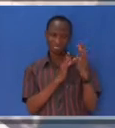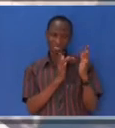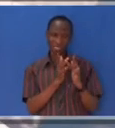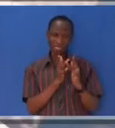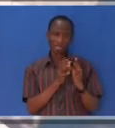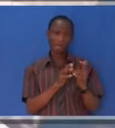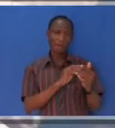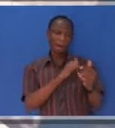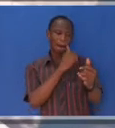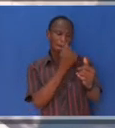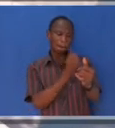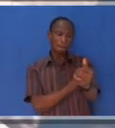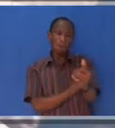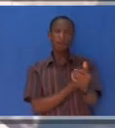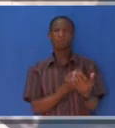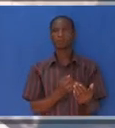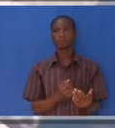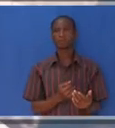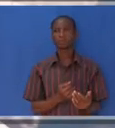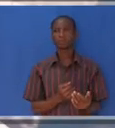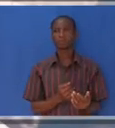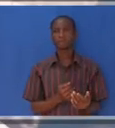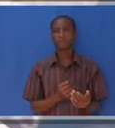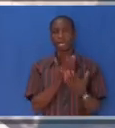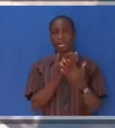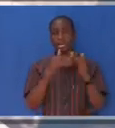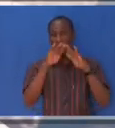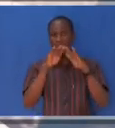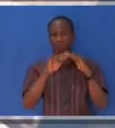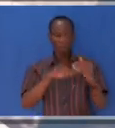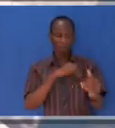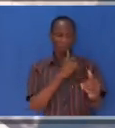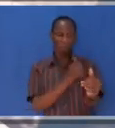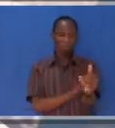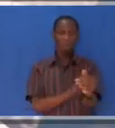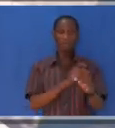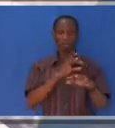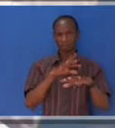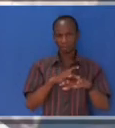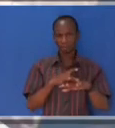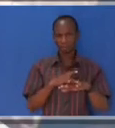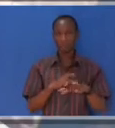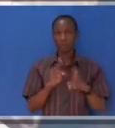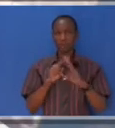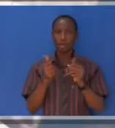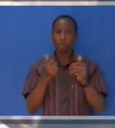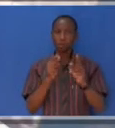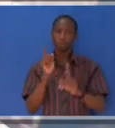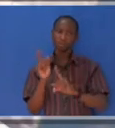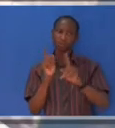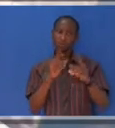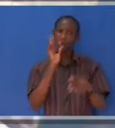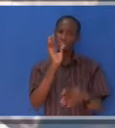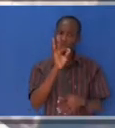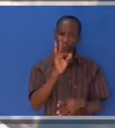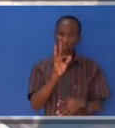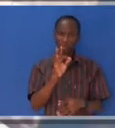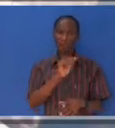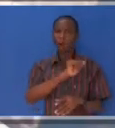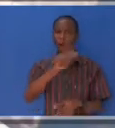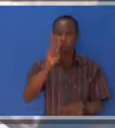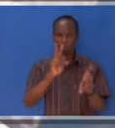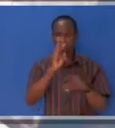fu. Na omu yesu inko eja, anayinshe eja, oba, nisu sumkron krodimu. Na wan